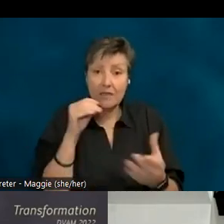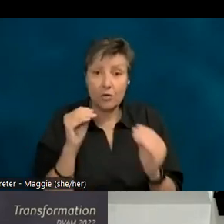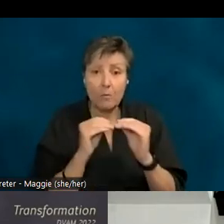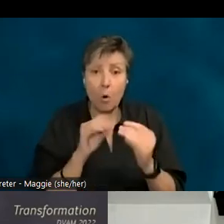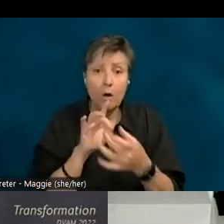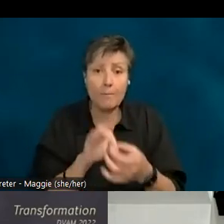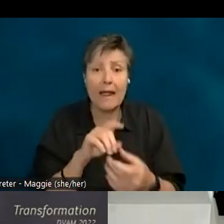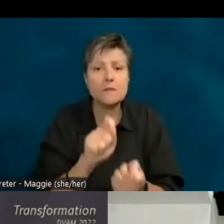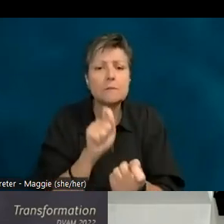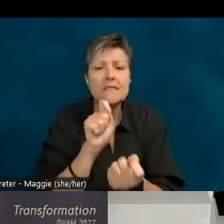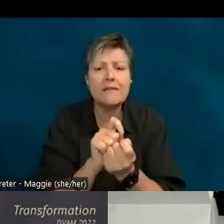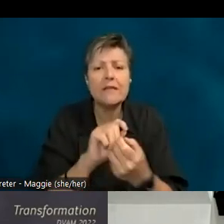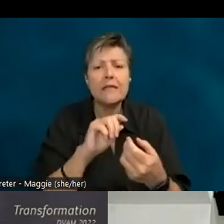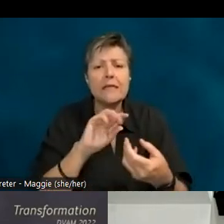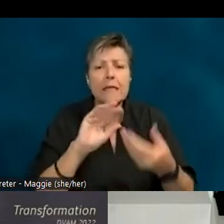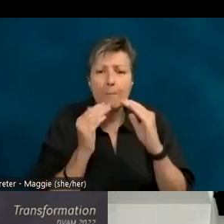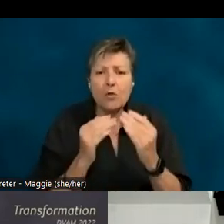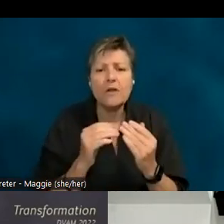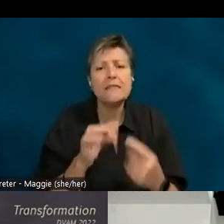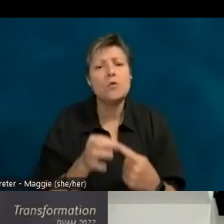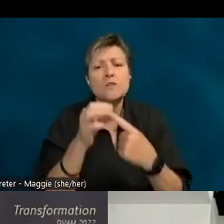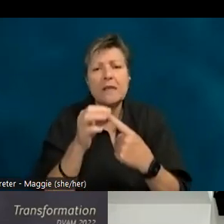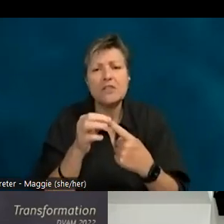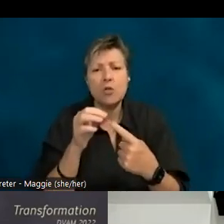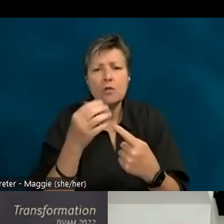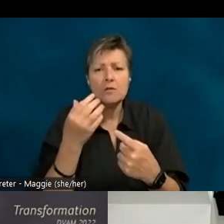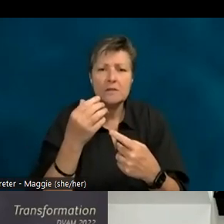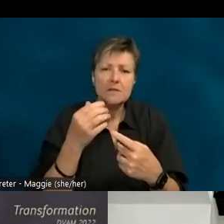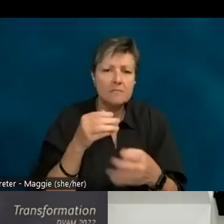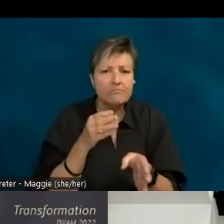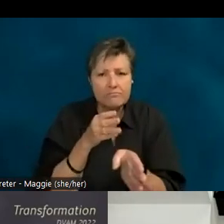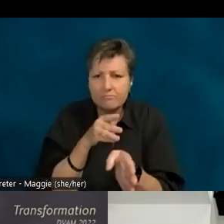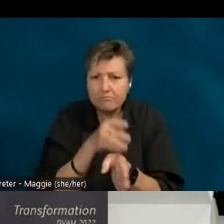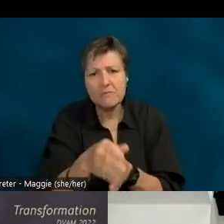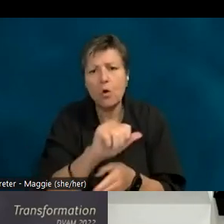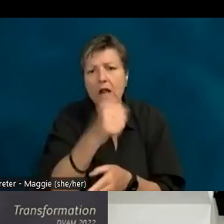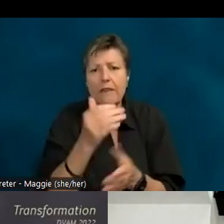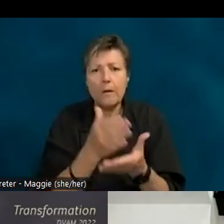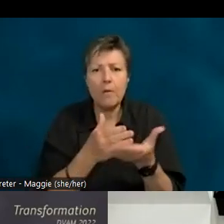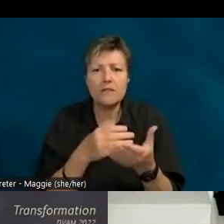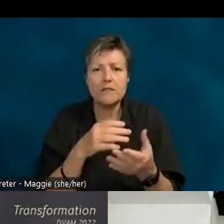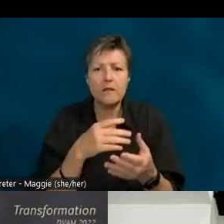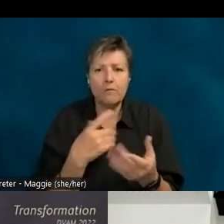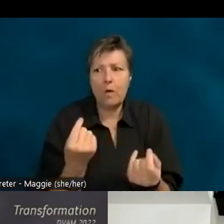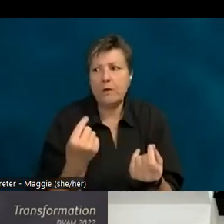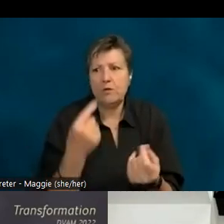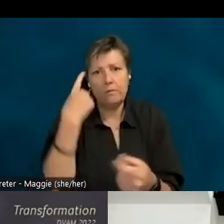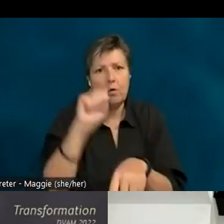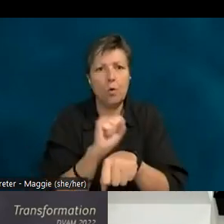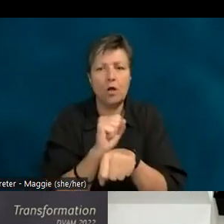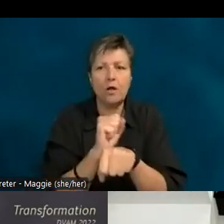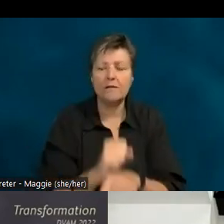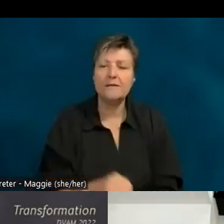specific communities or specialties, or other facets of the work that we do. Great.